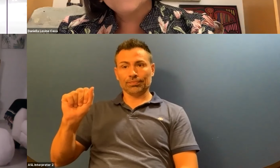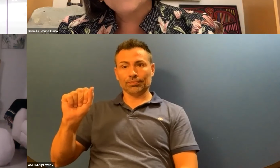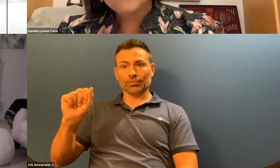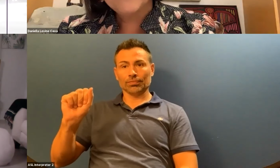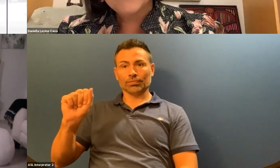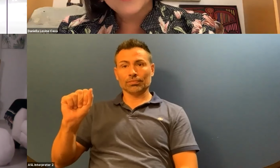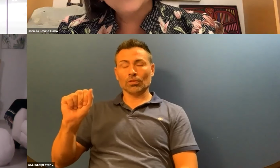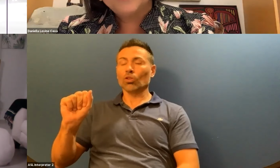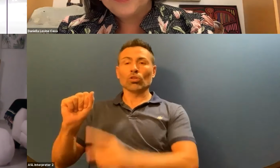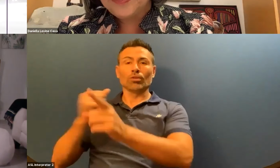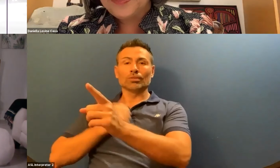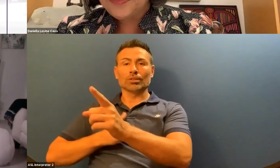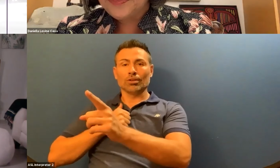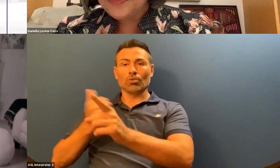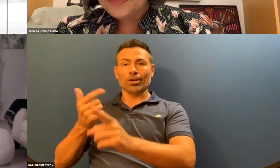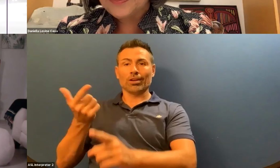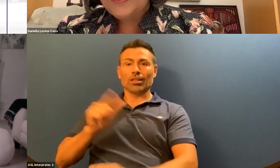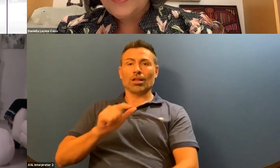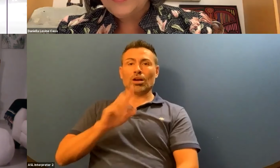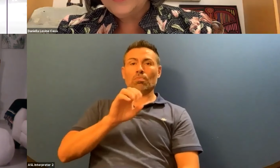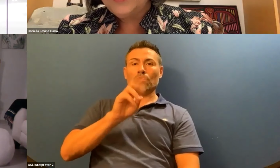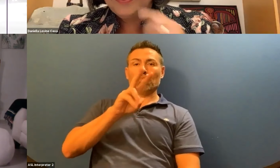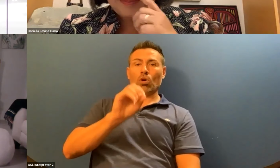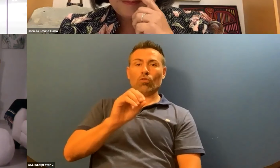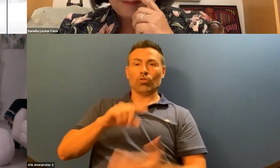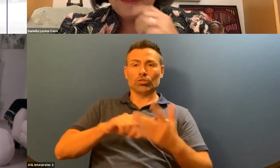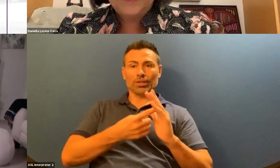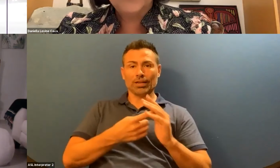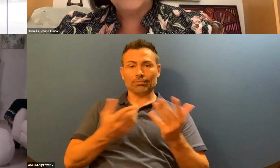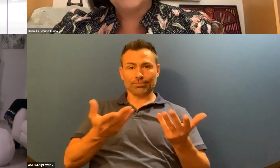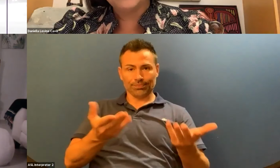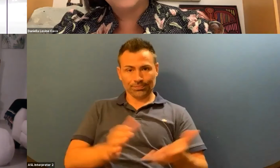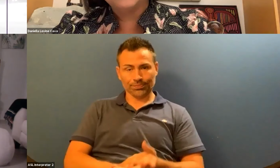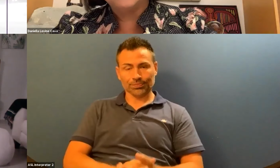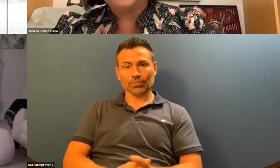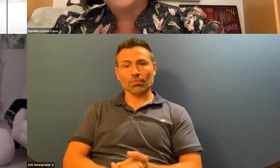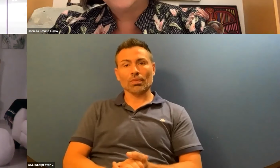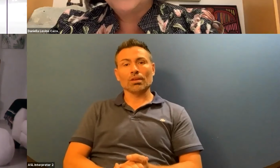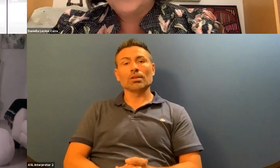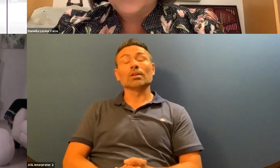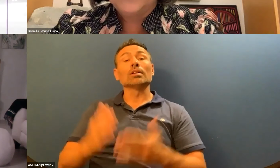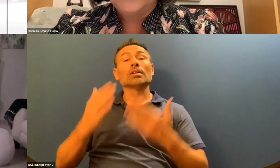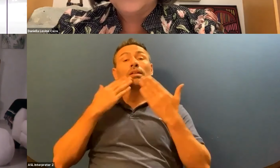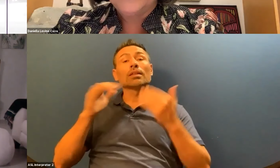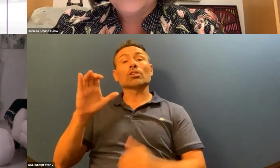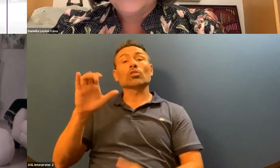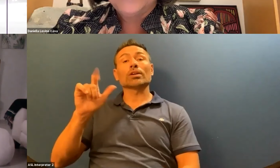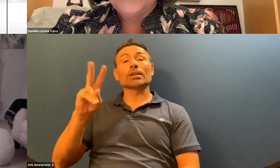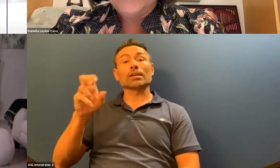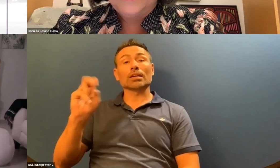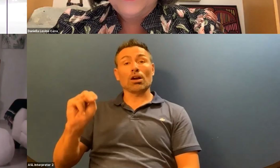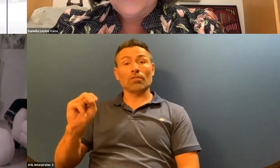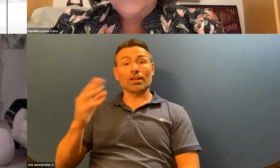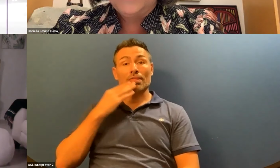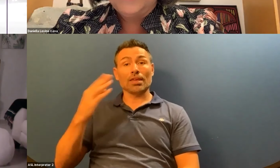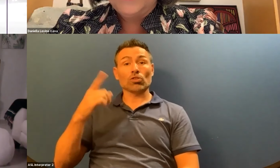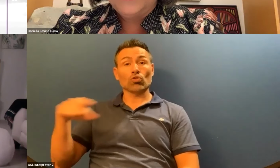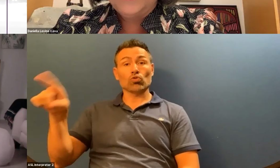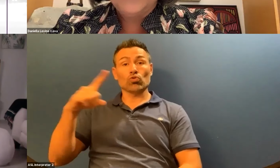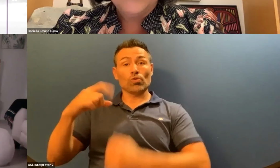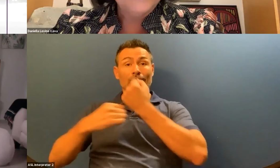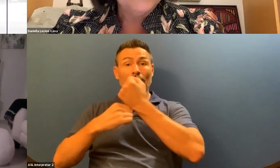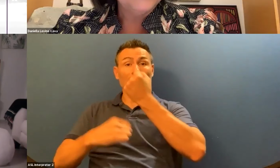Mr. Bovo to begin the closing statements. You have 2 minutes, Mr. Bovo, please. Go ahead. Thank you, Calvin, and thank you to the foundation for offering